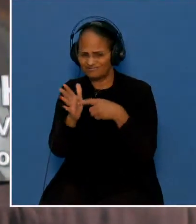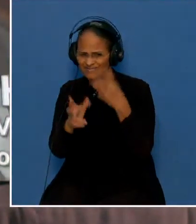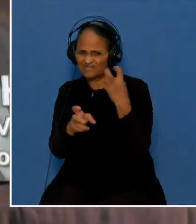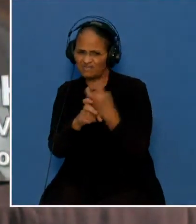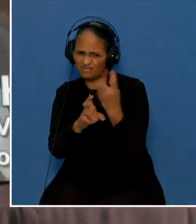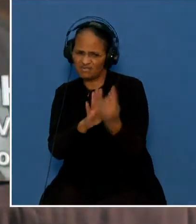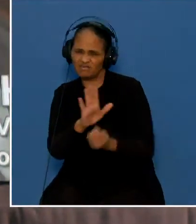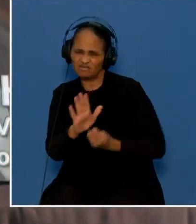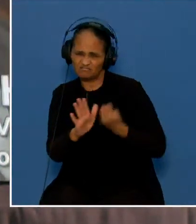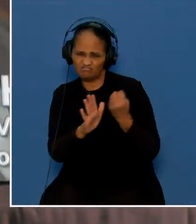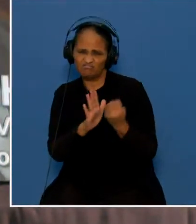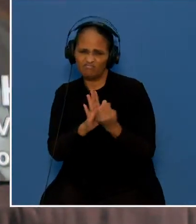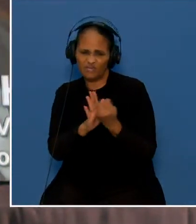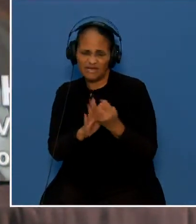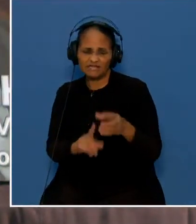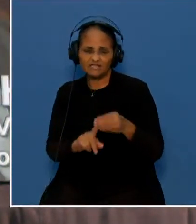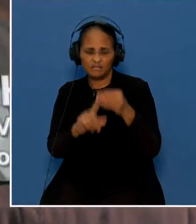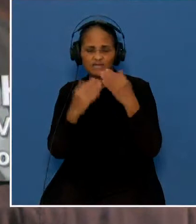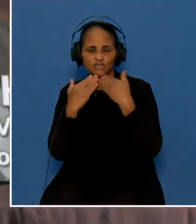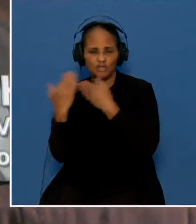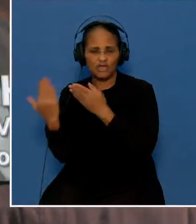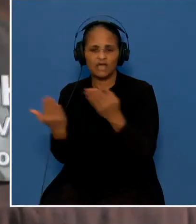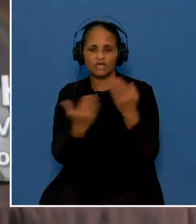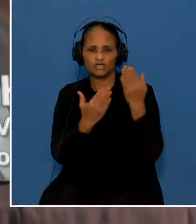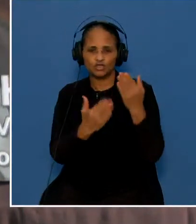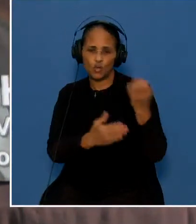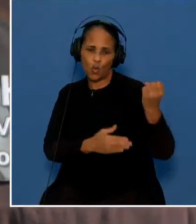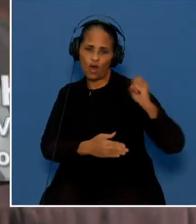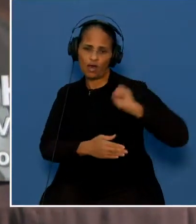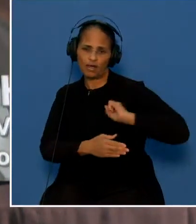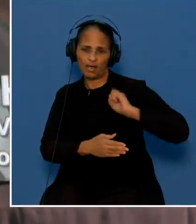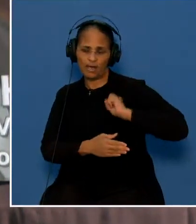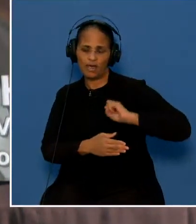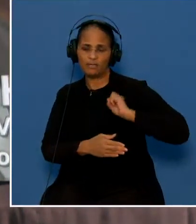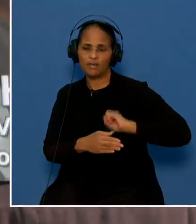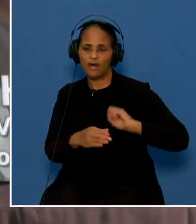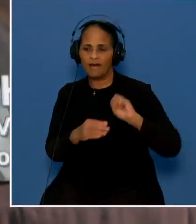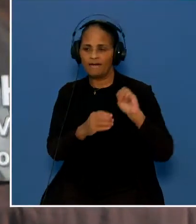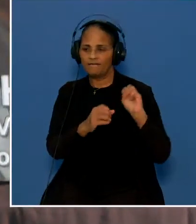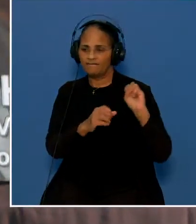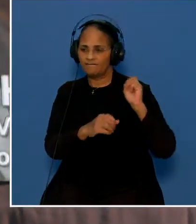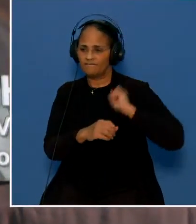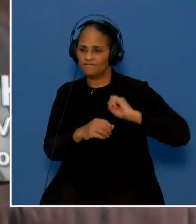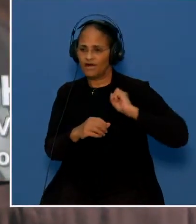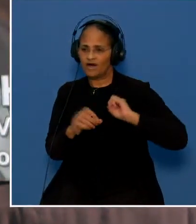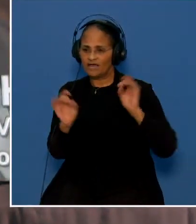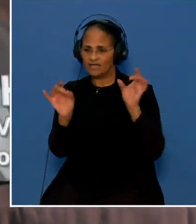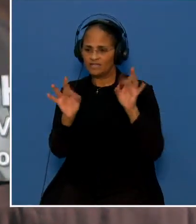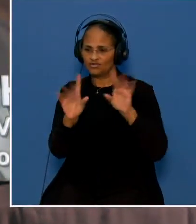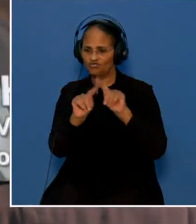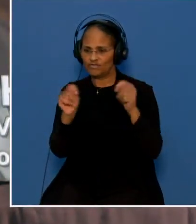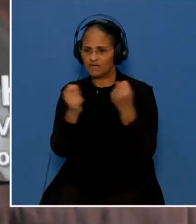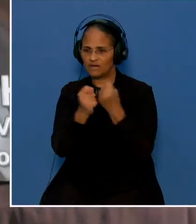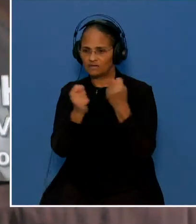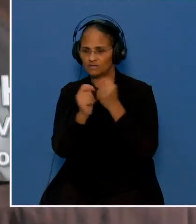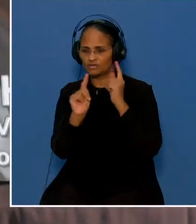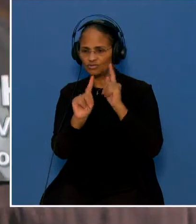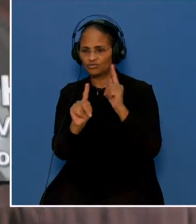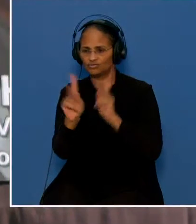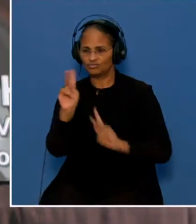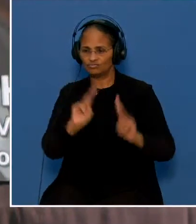year. And a special thanks to our gang violence reduction team who have visited families, neighborhoods,